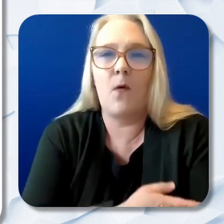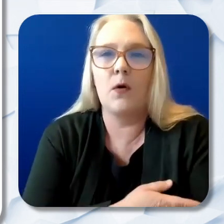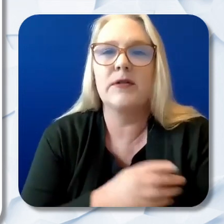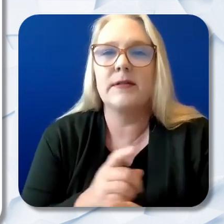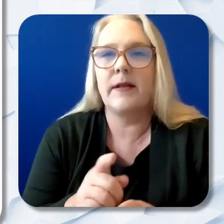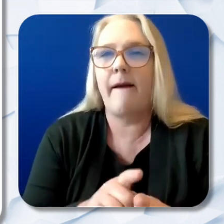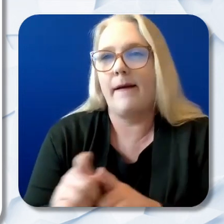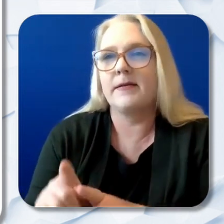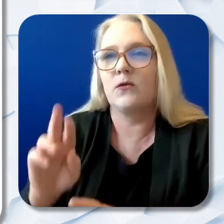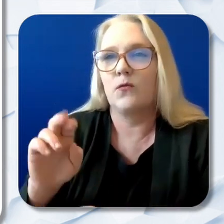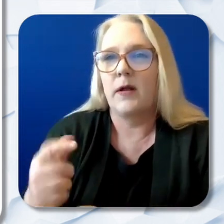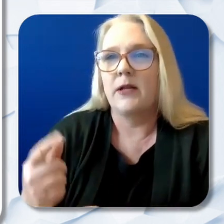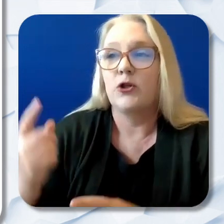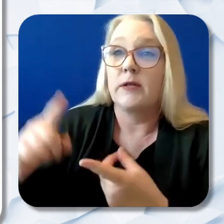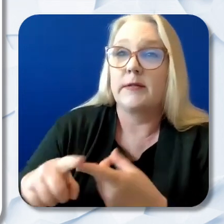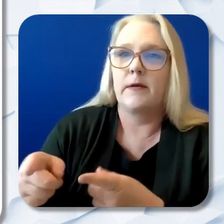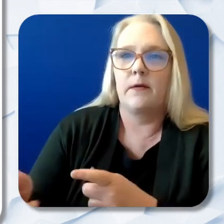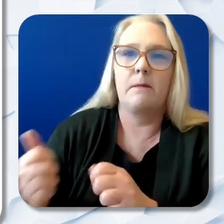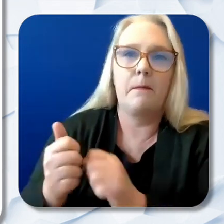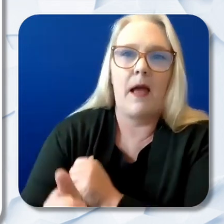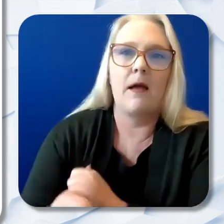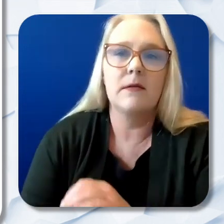until regulations are passed.